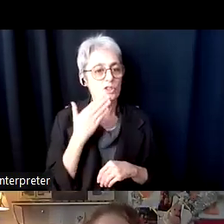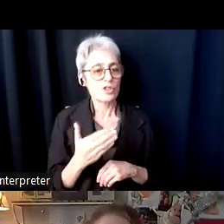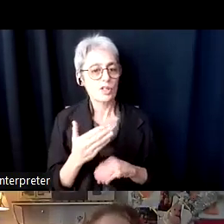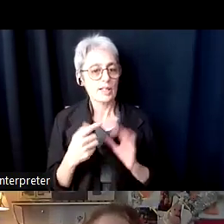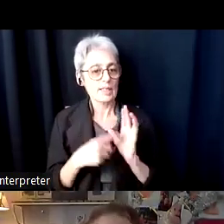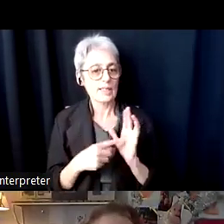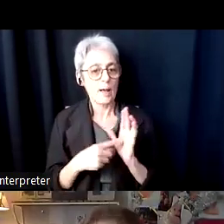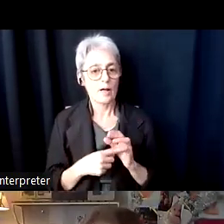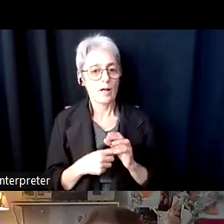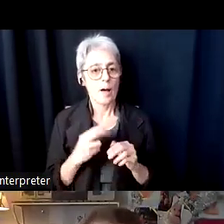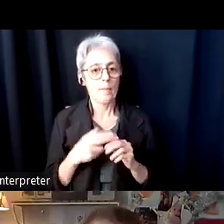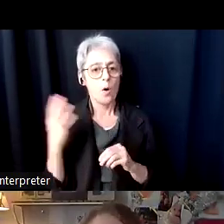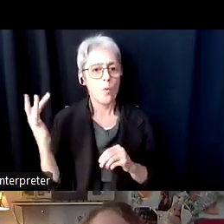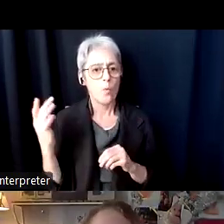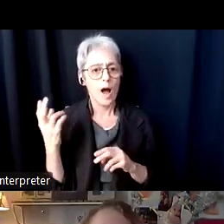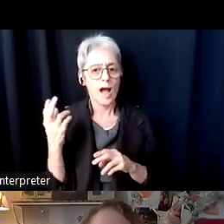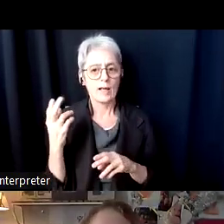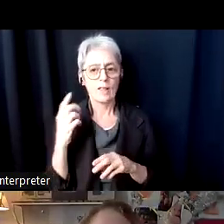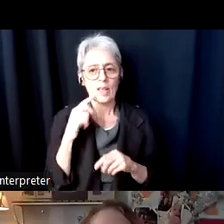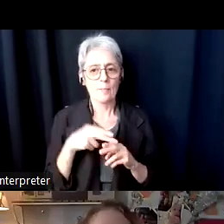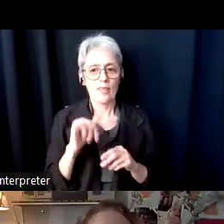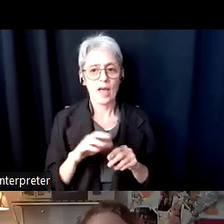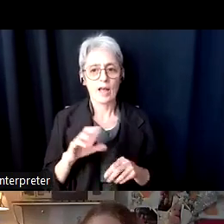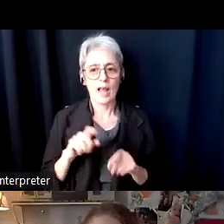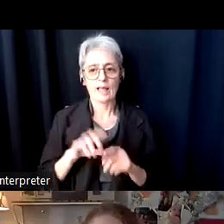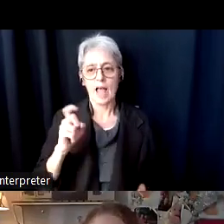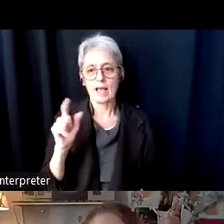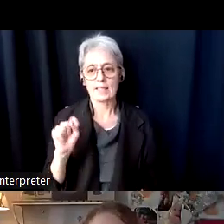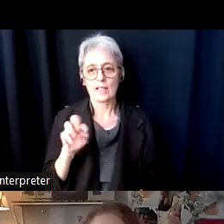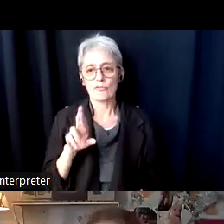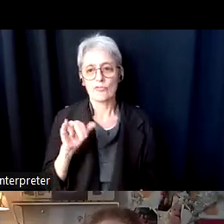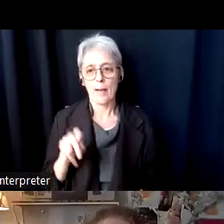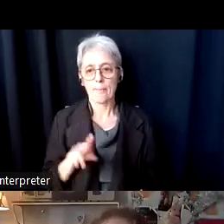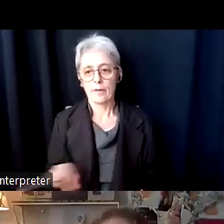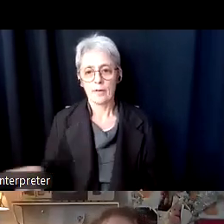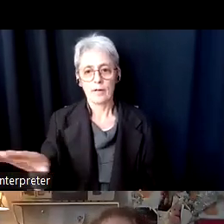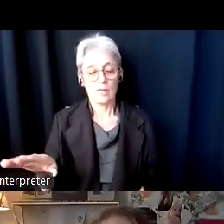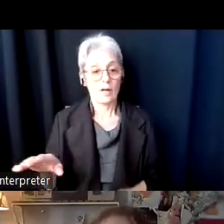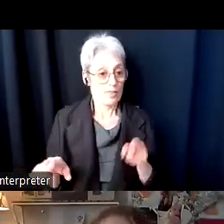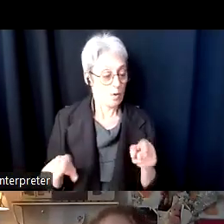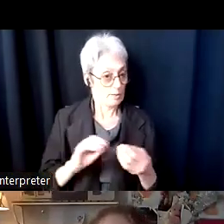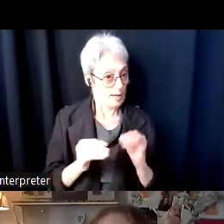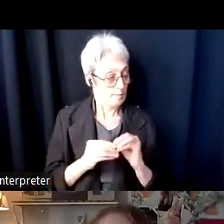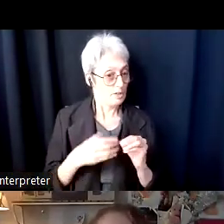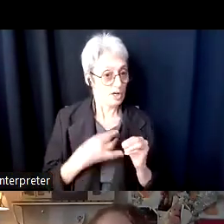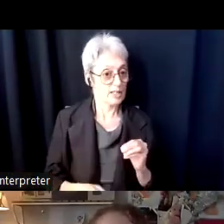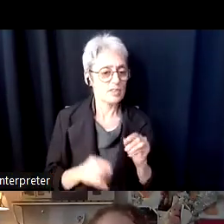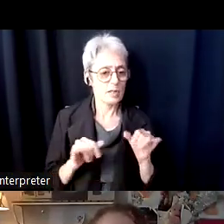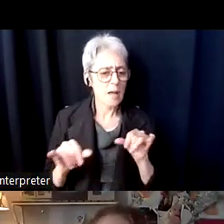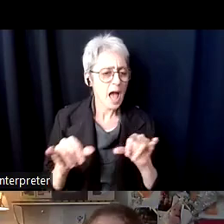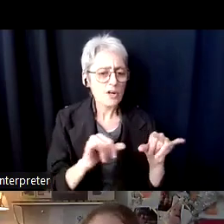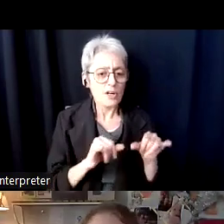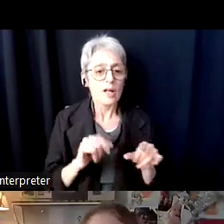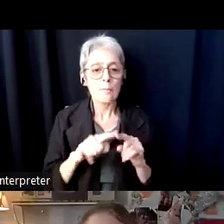about NCI data as an exit ramp, because these numbers show interesting patterns, but ultimately we need some further research to really understand